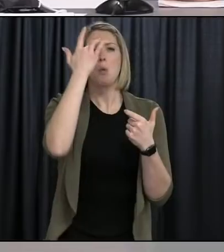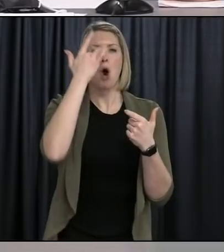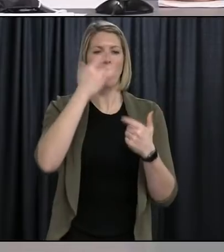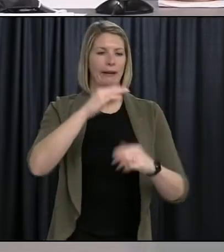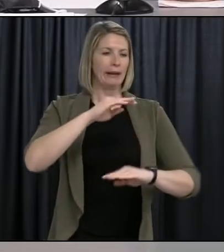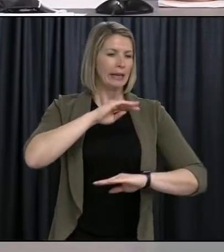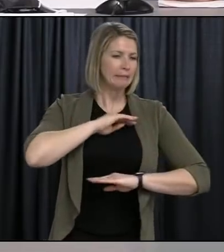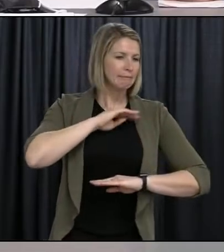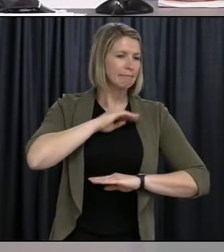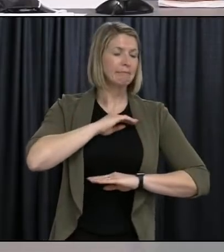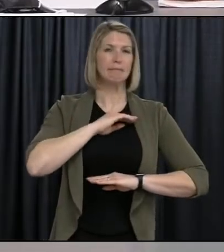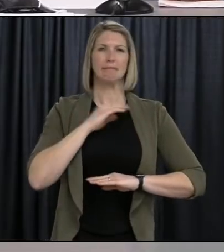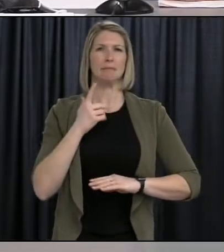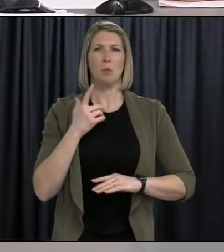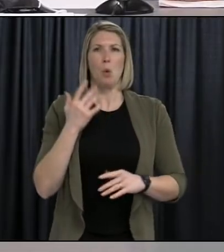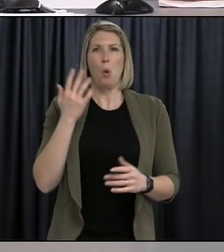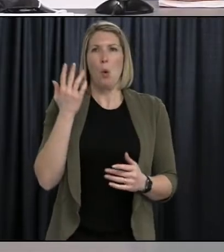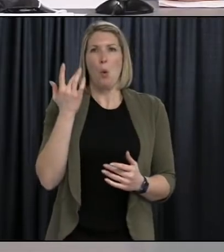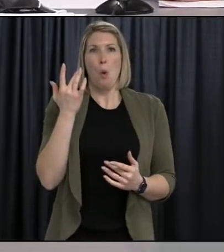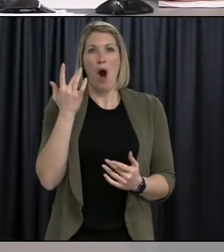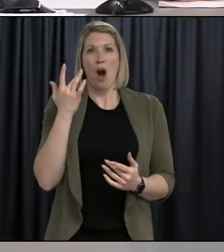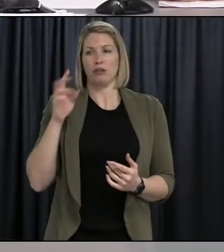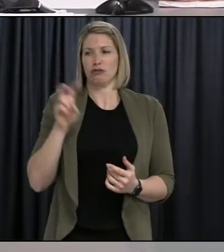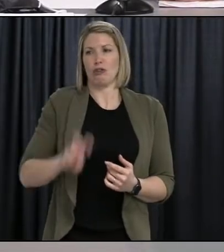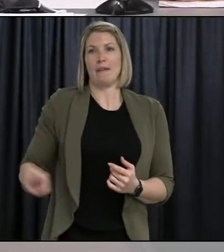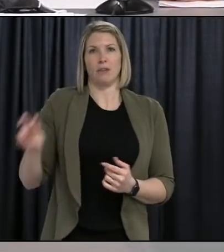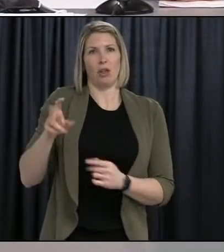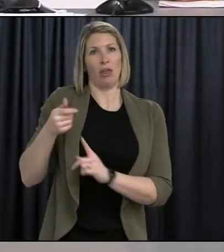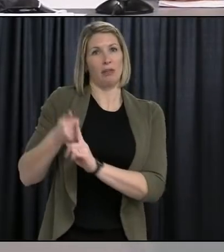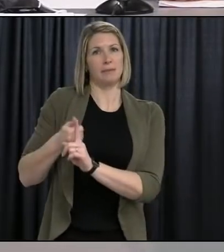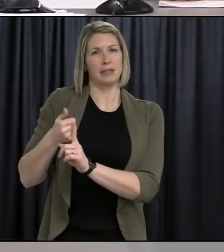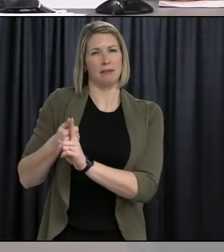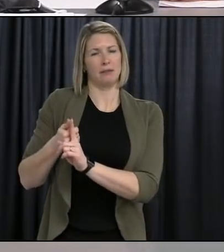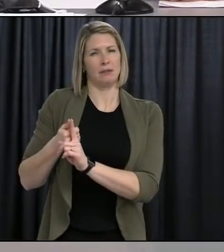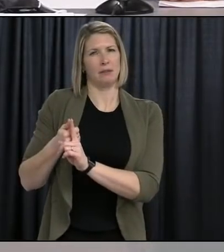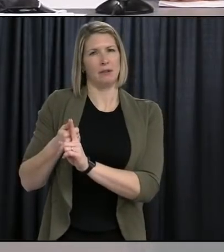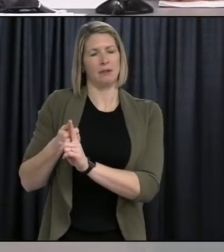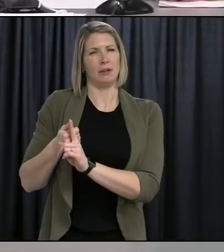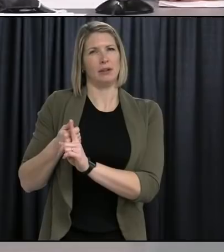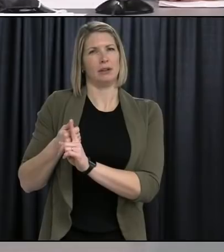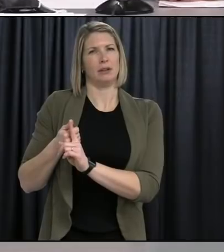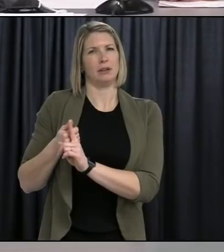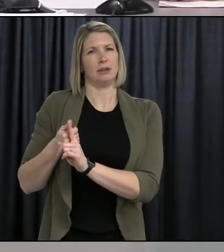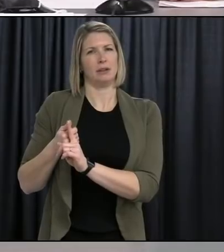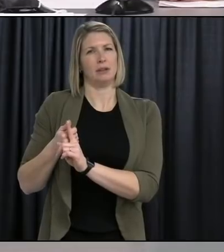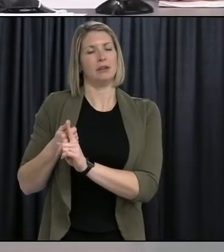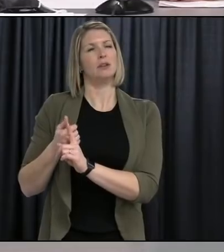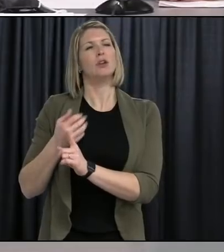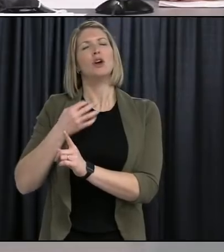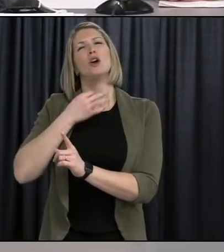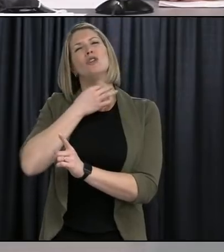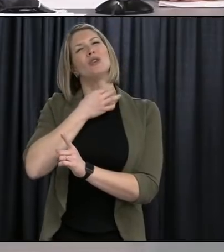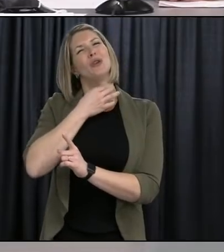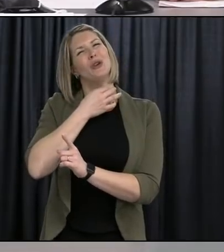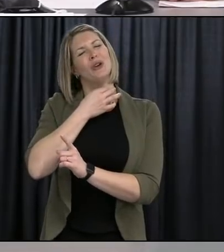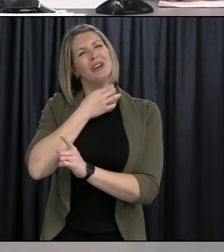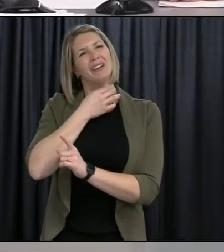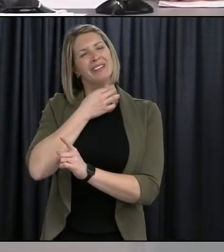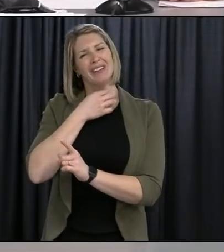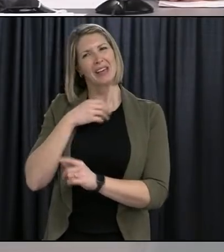didn't seem to pan out. Is there a kind of a institutional bias